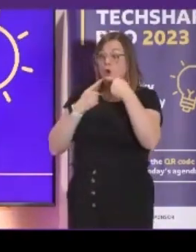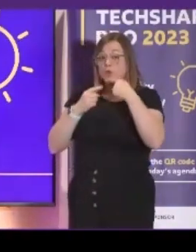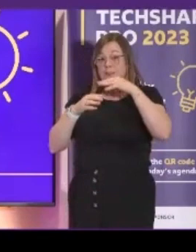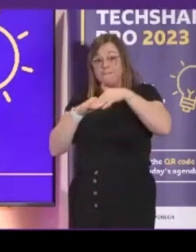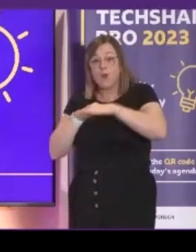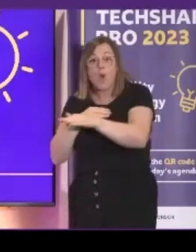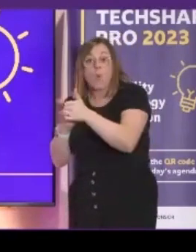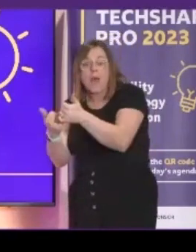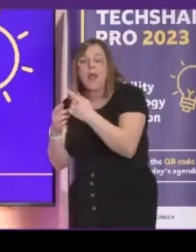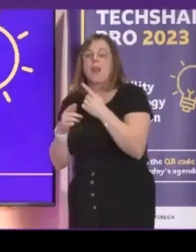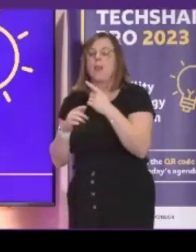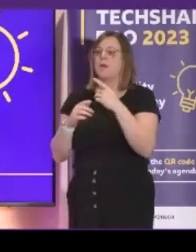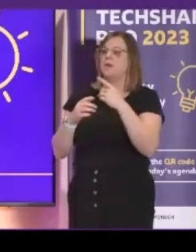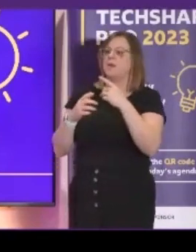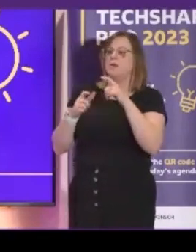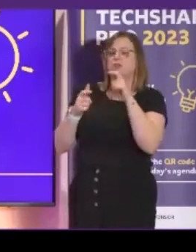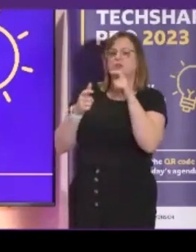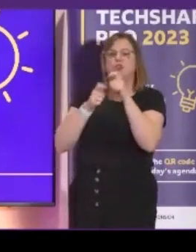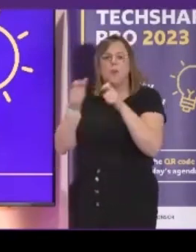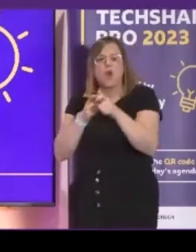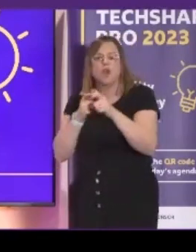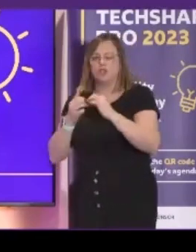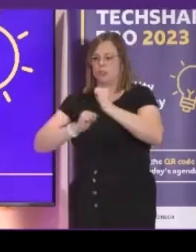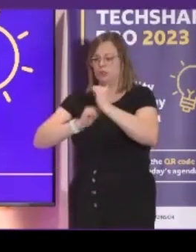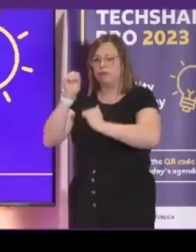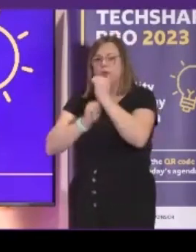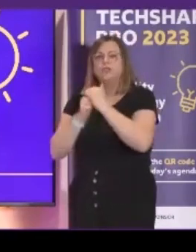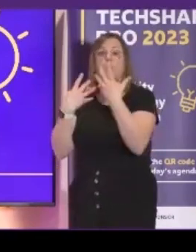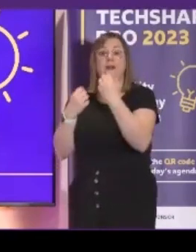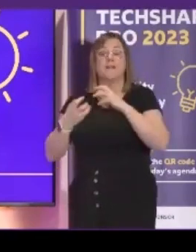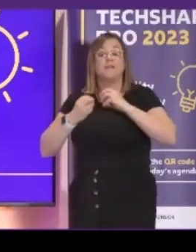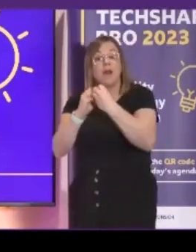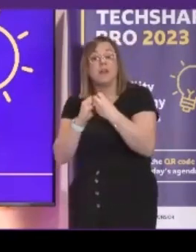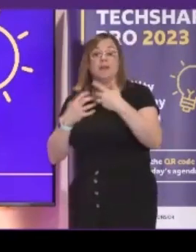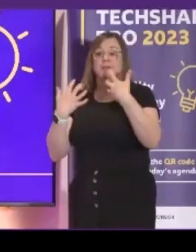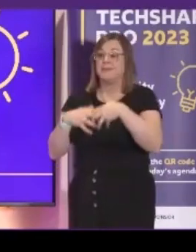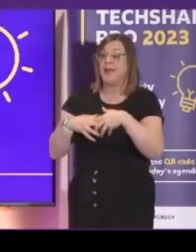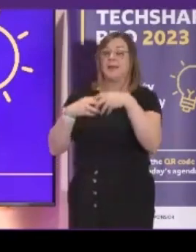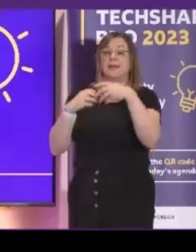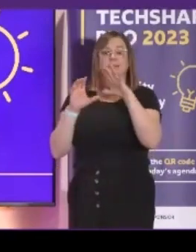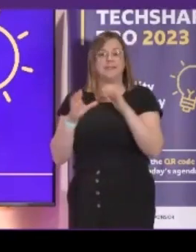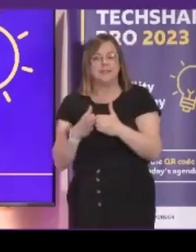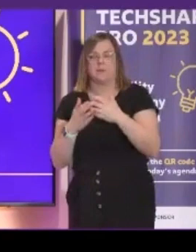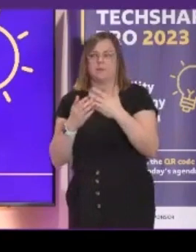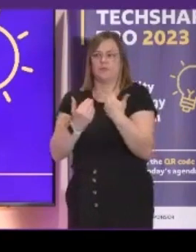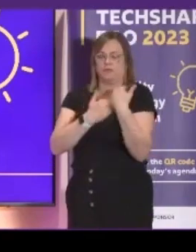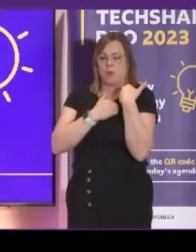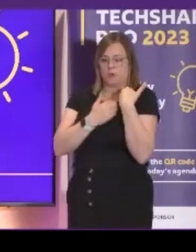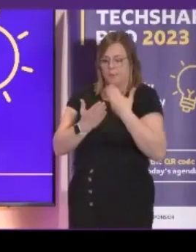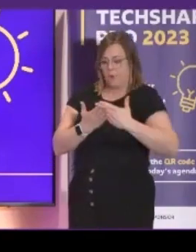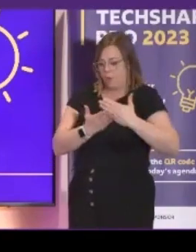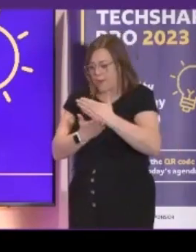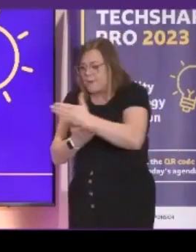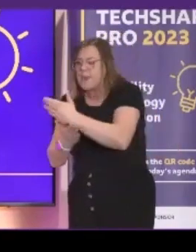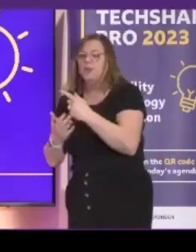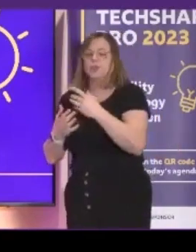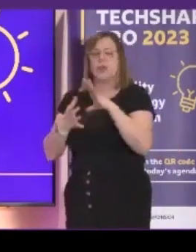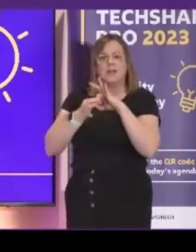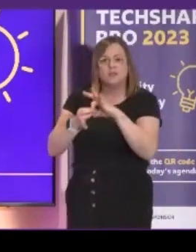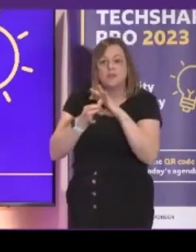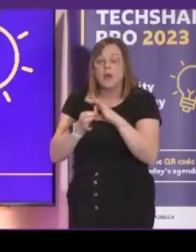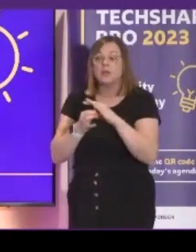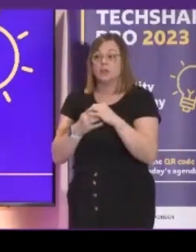terminology, instruction. You've got your developers and your tech team who are responsible for the navigation, the interaction, and of